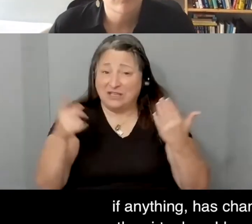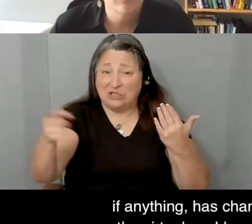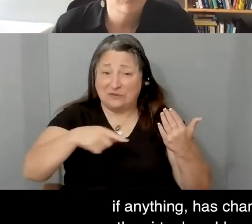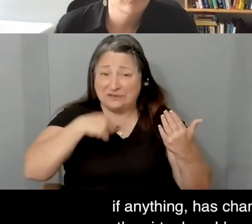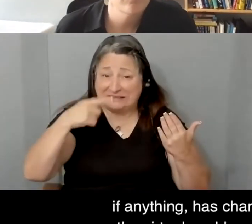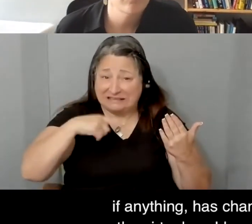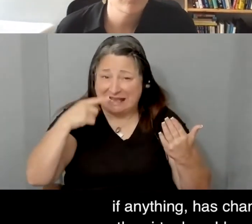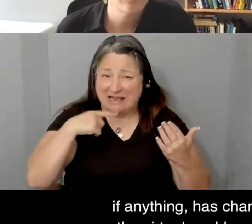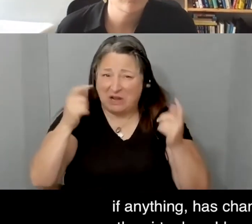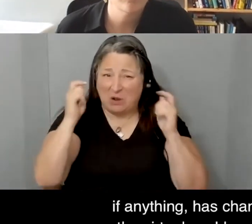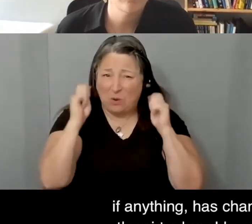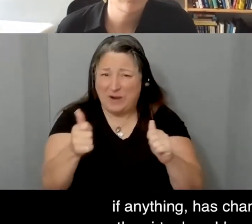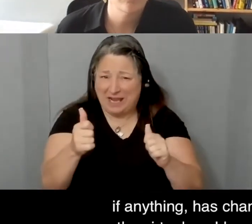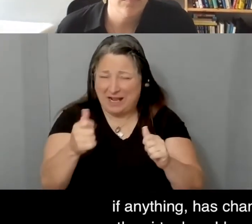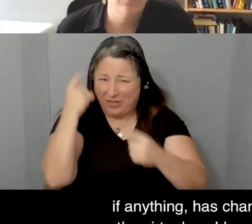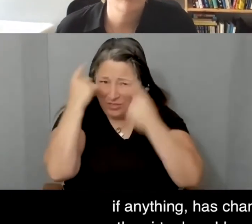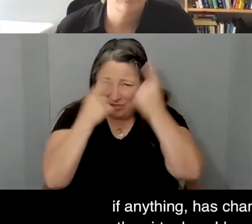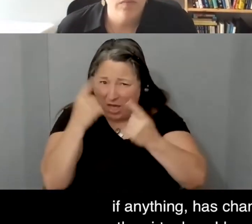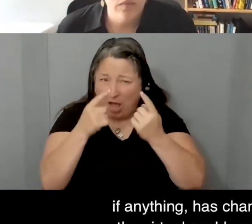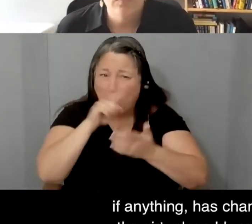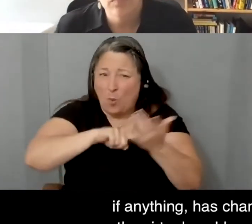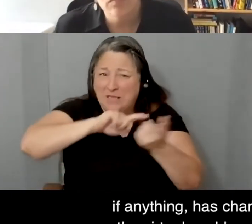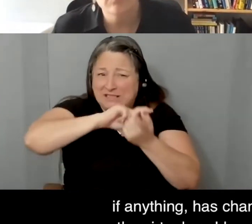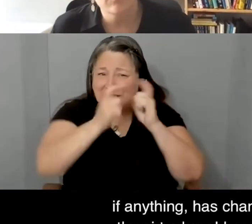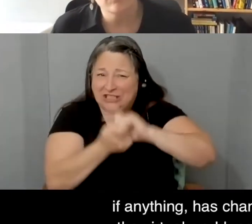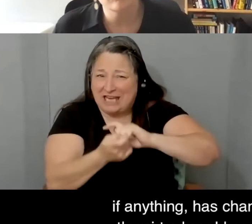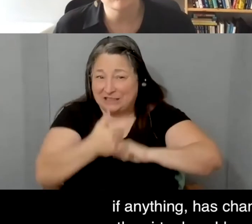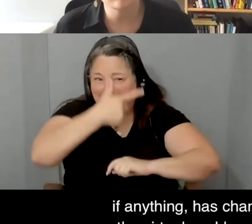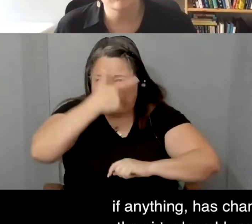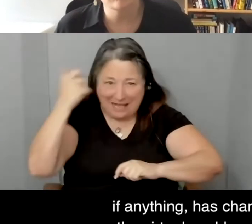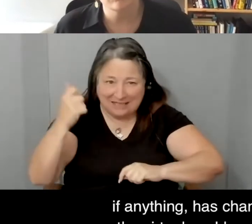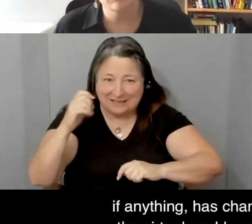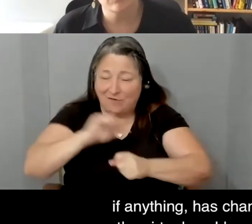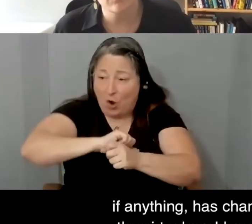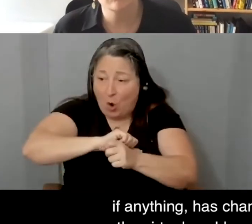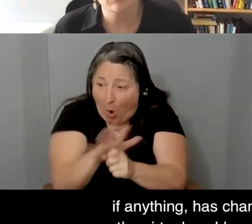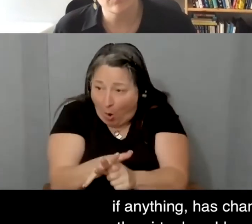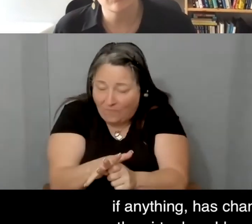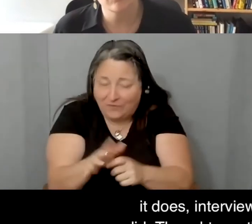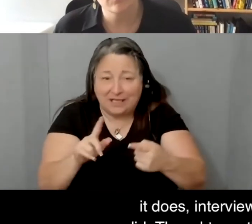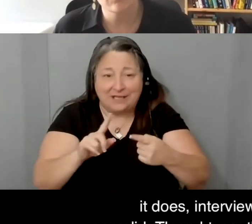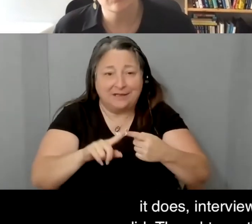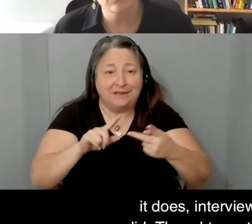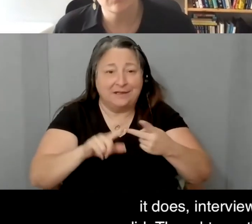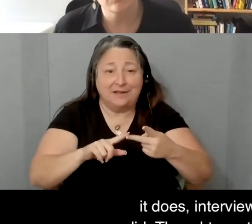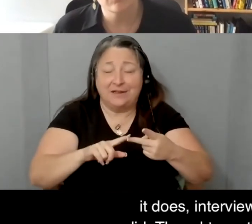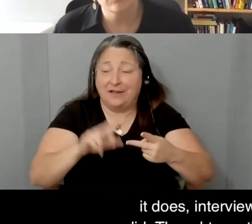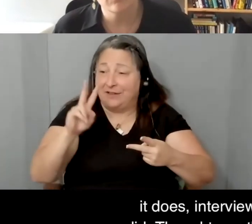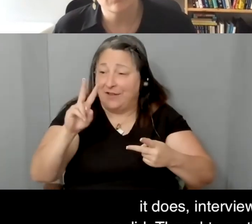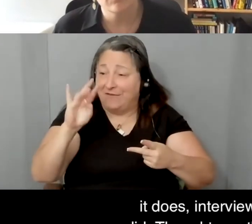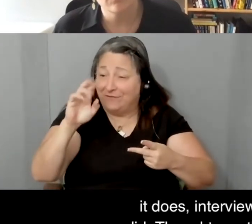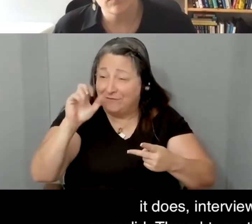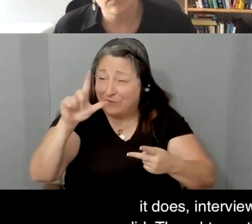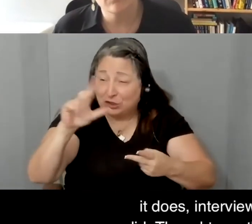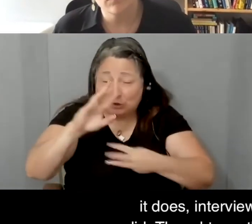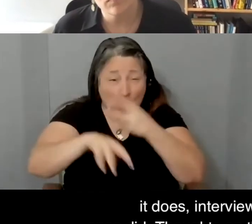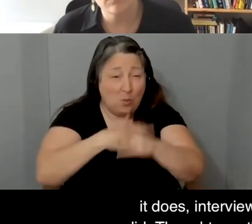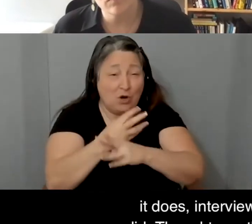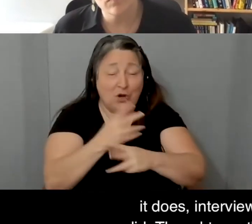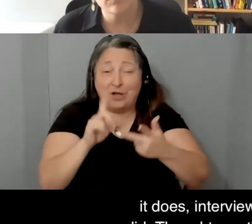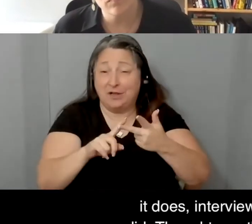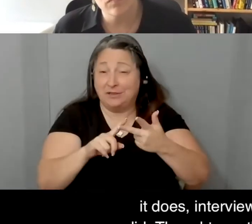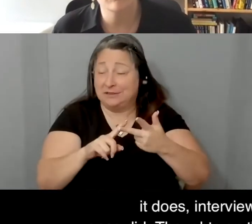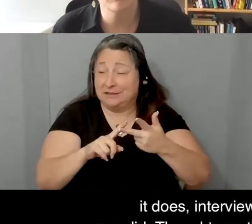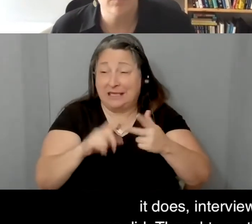has changed because of COVID and the virtual world. Networking no longer looks as it does. Interviewing no longer looks as